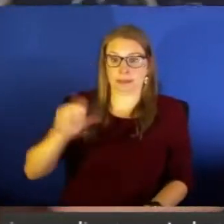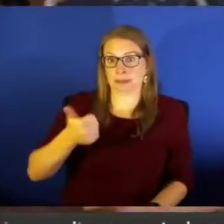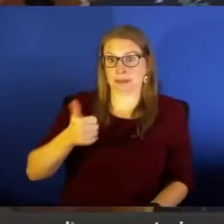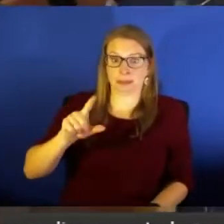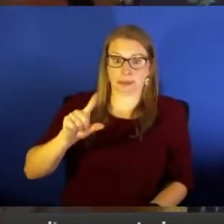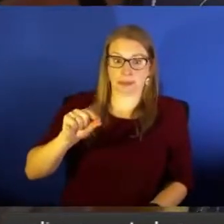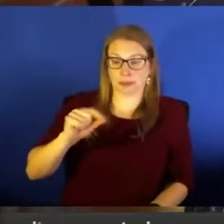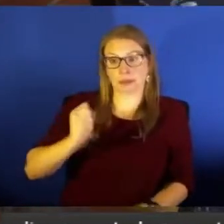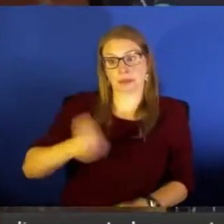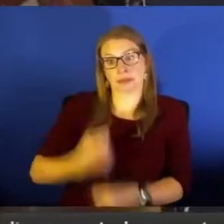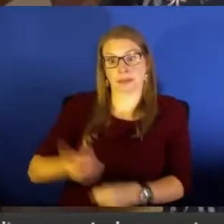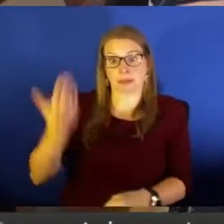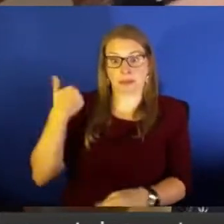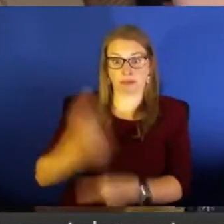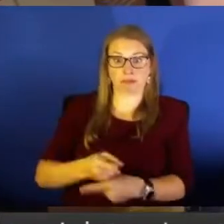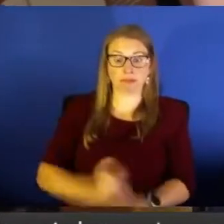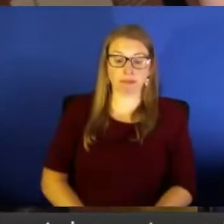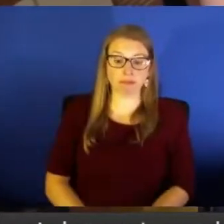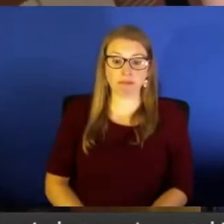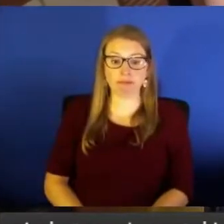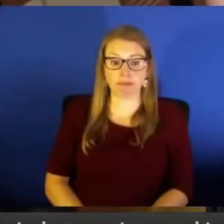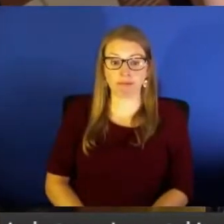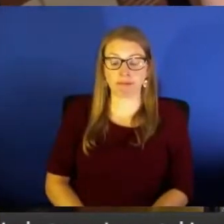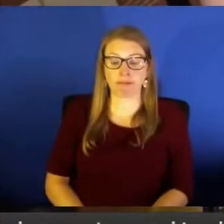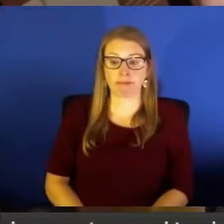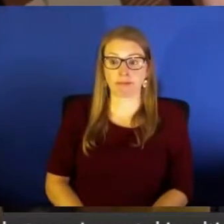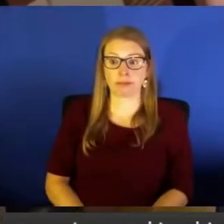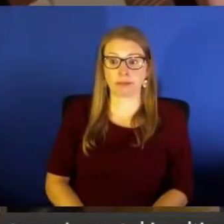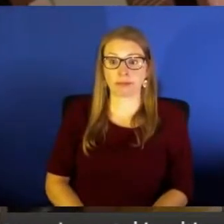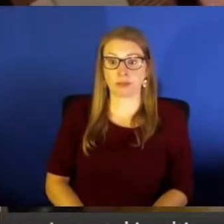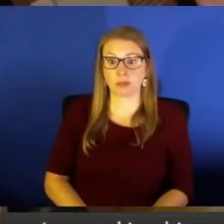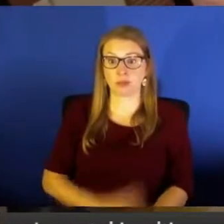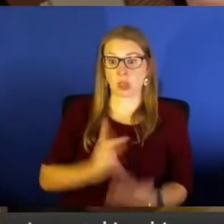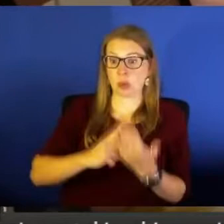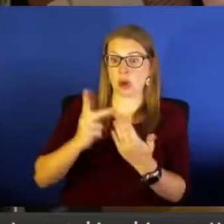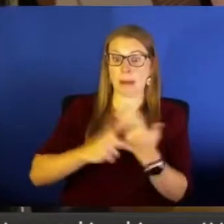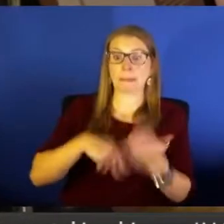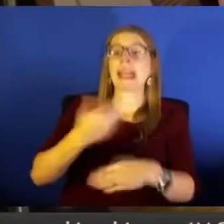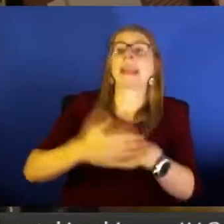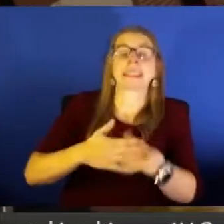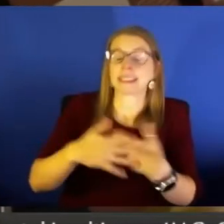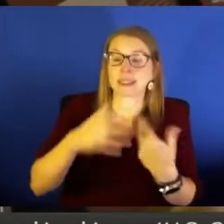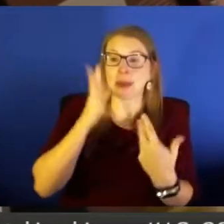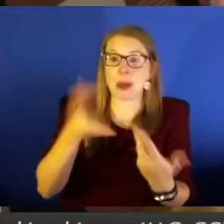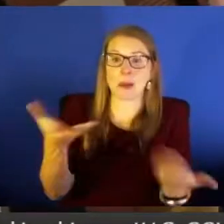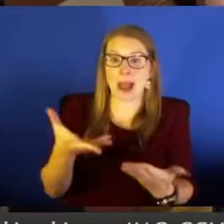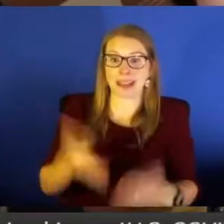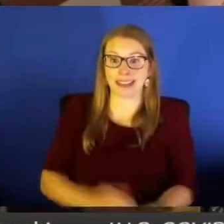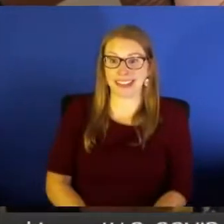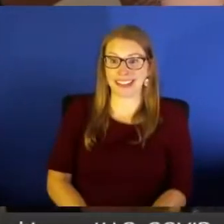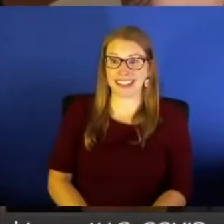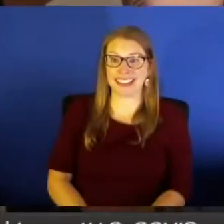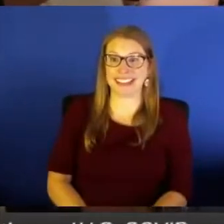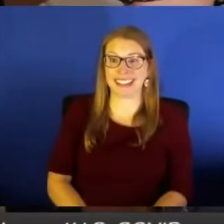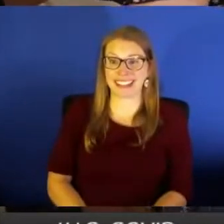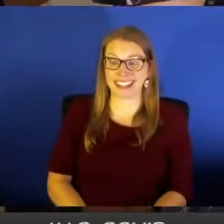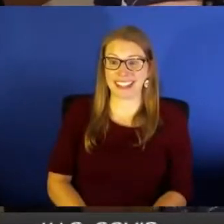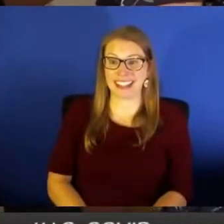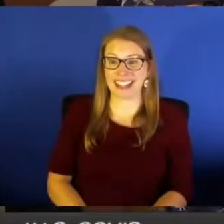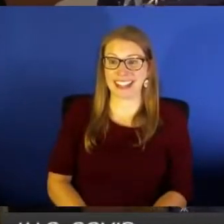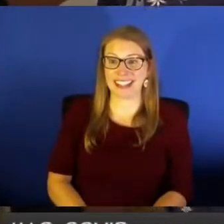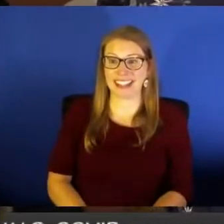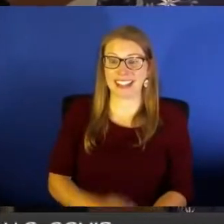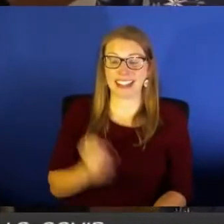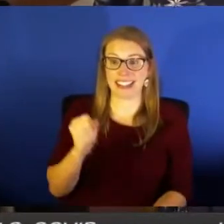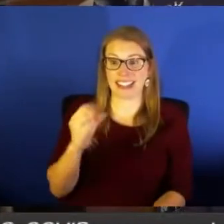decades ago even, correct? Mm-hmm. And what's in store for this program? What's next? What would you like to see? Where do you hope that passion drives you? So a